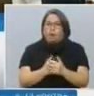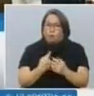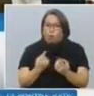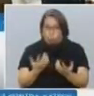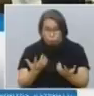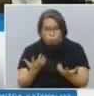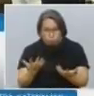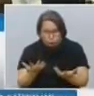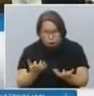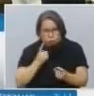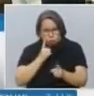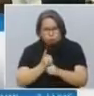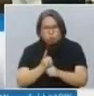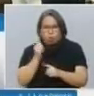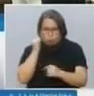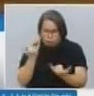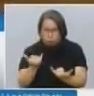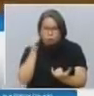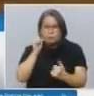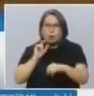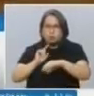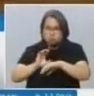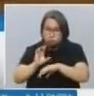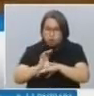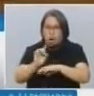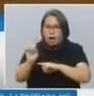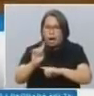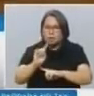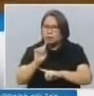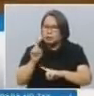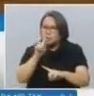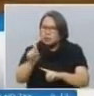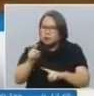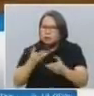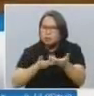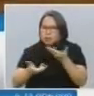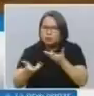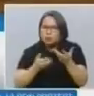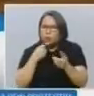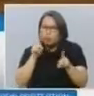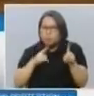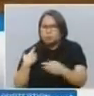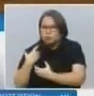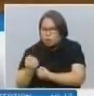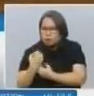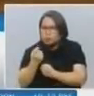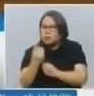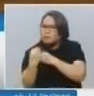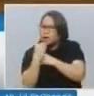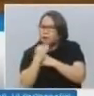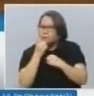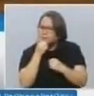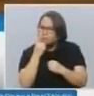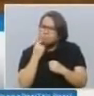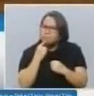desired end, I never fail to consult to discuss options with persons whom I trust and whose